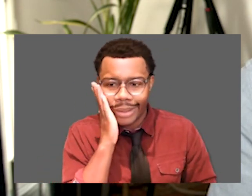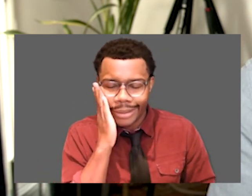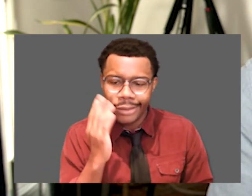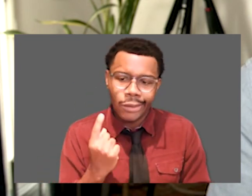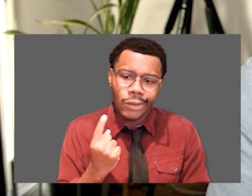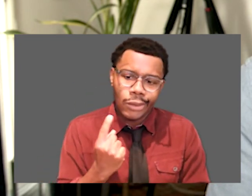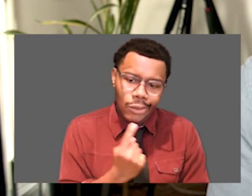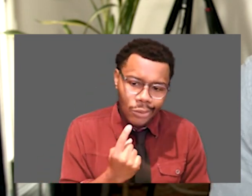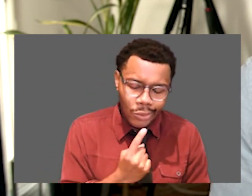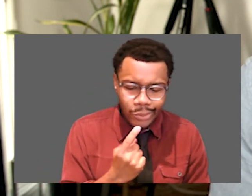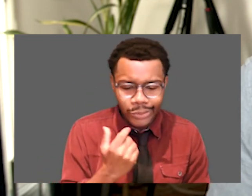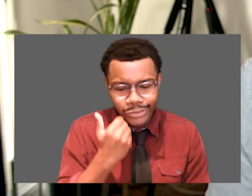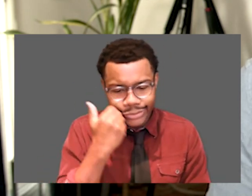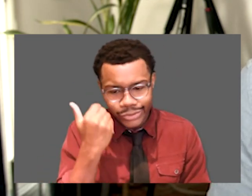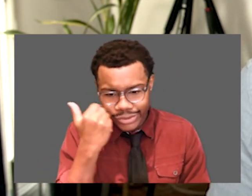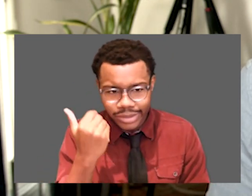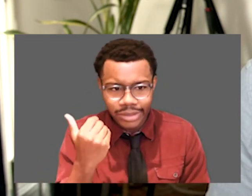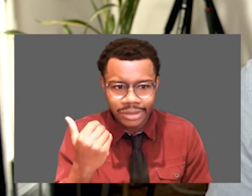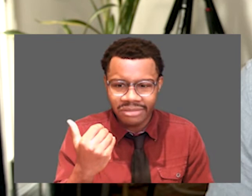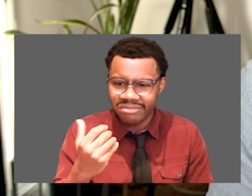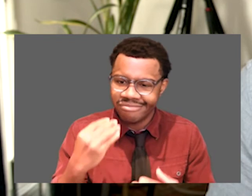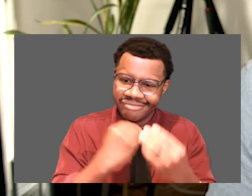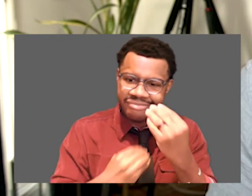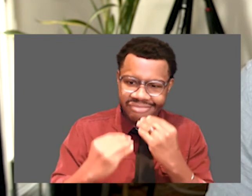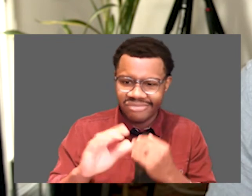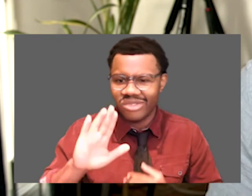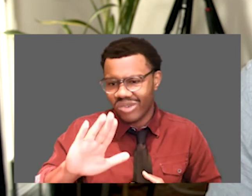enlightenment, and eat the rest of your funky eggs.